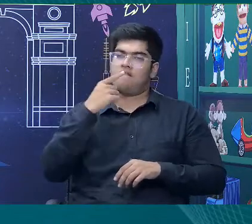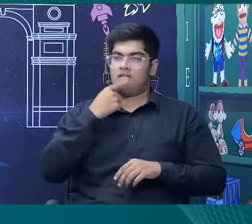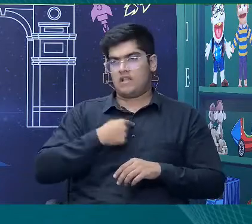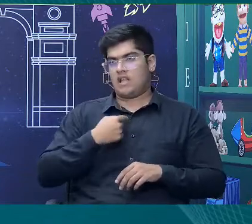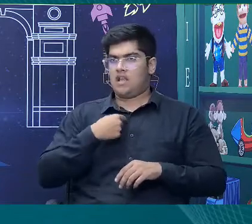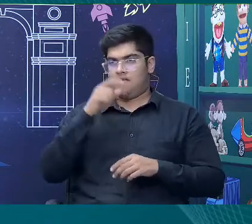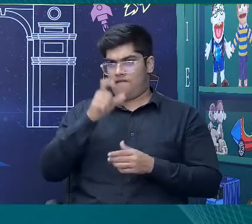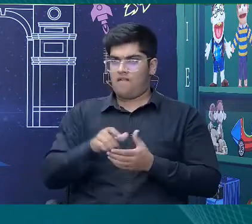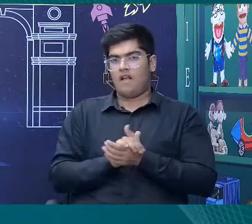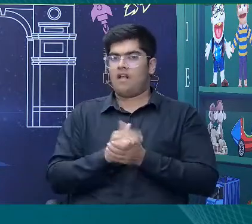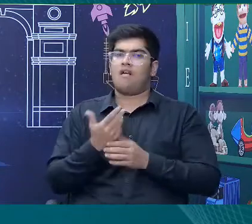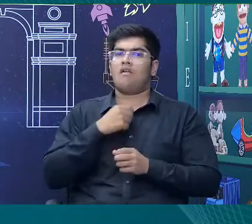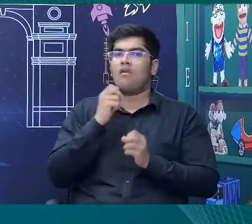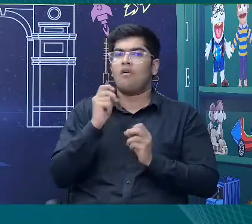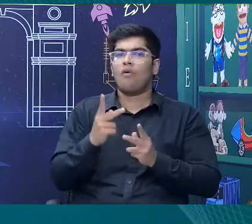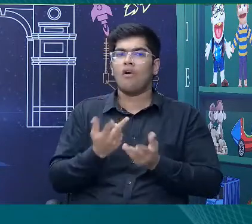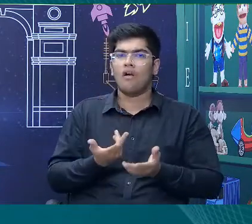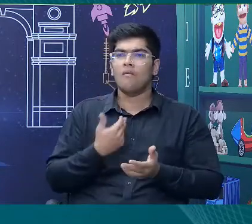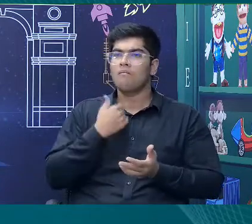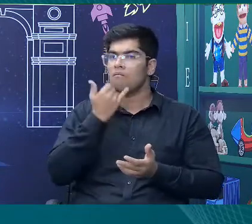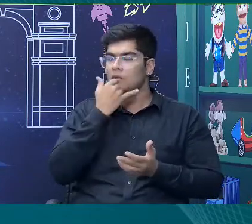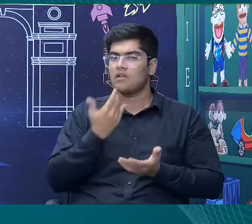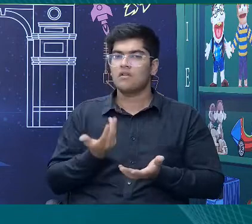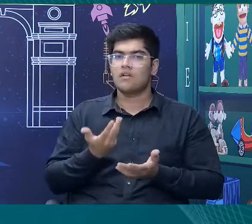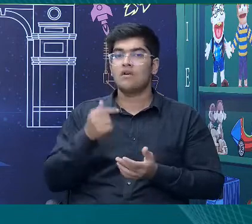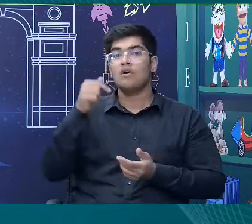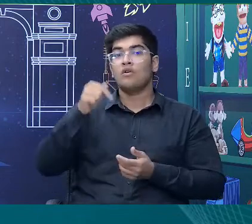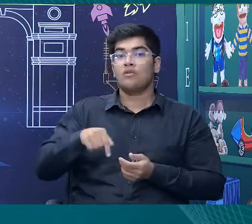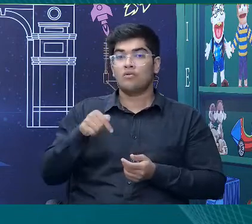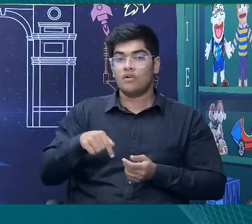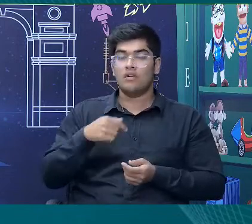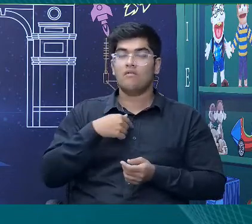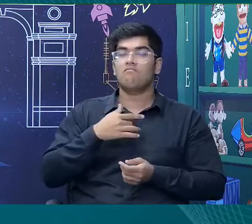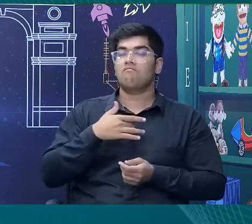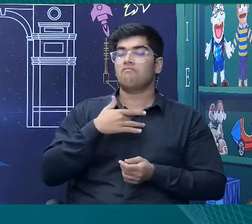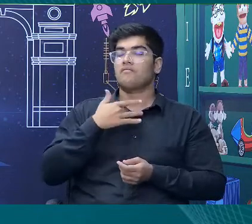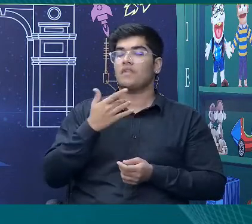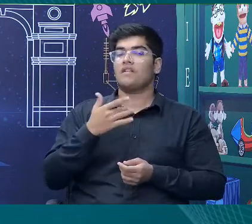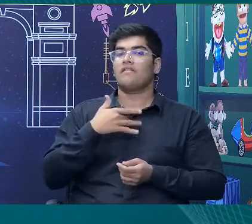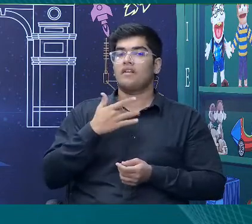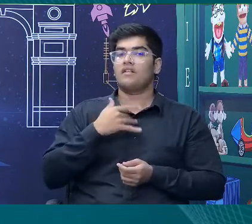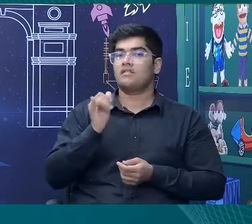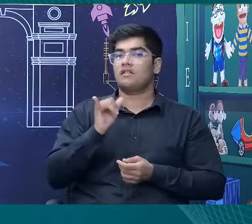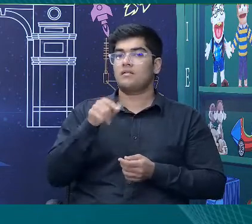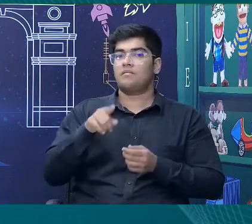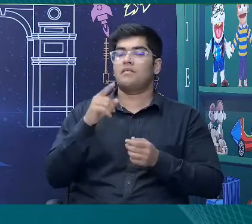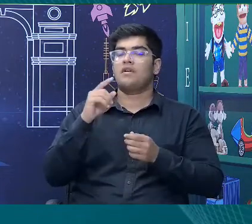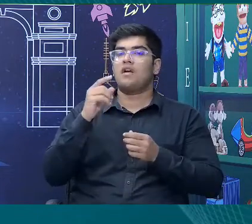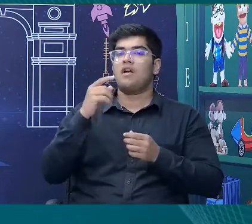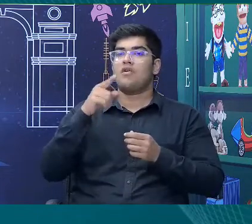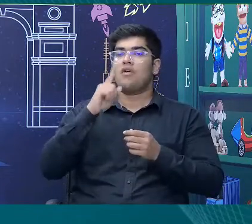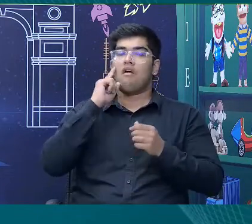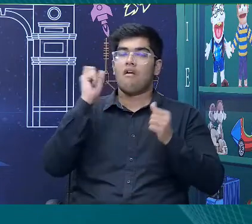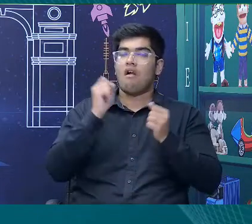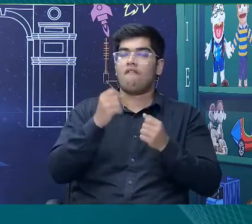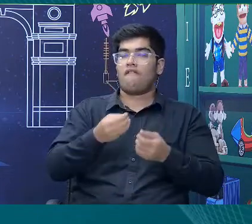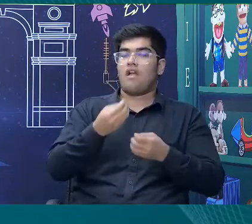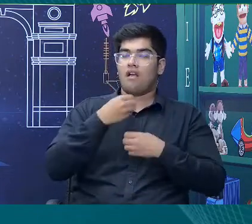importantly, he says, today I got tempted by this rat trap of comfort that you offered